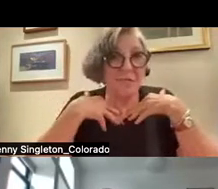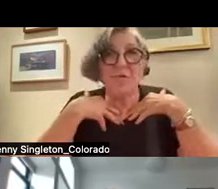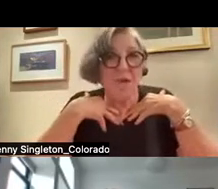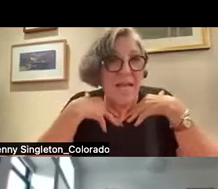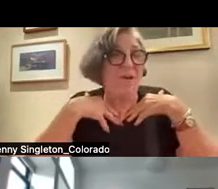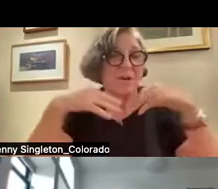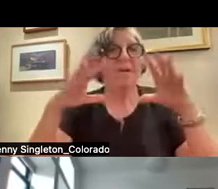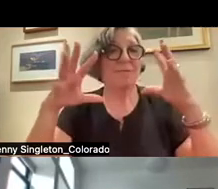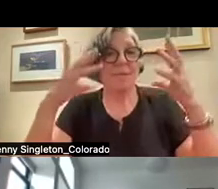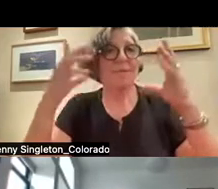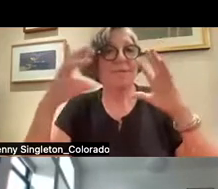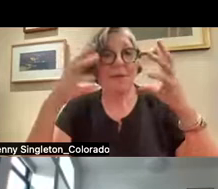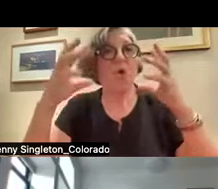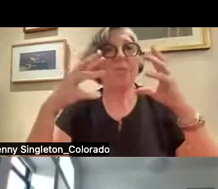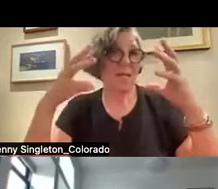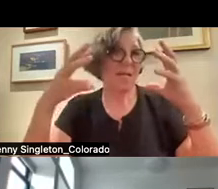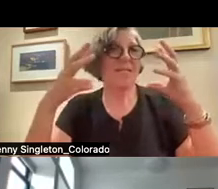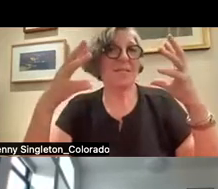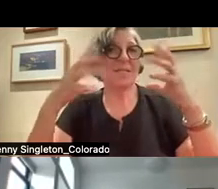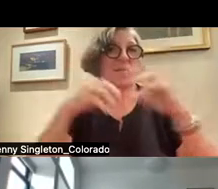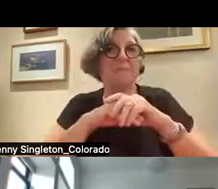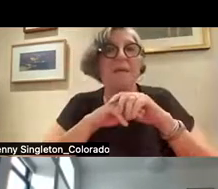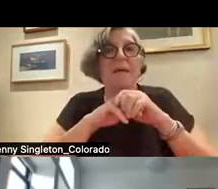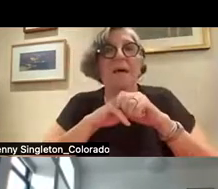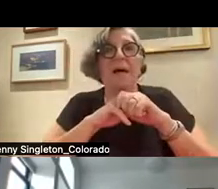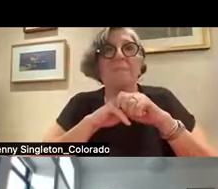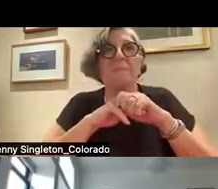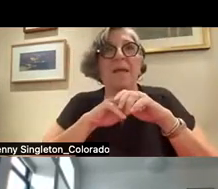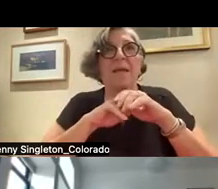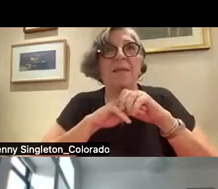you're a self-creator of a home sign system.